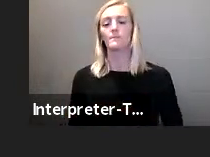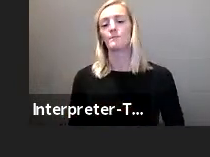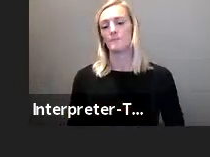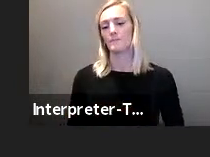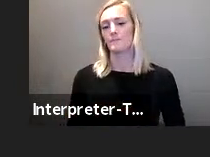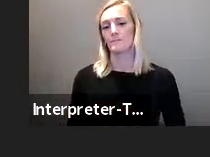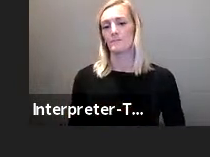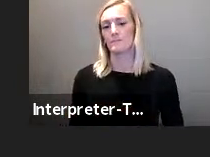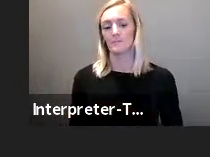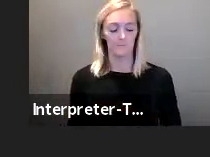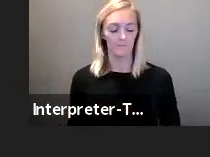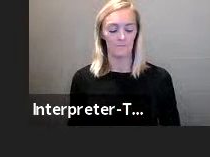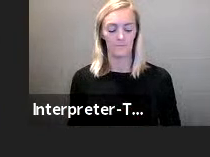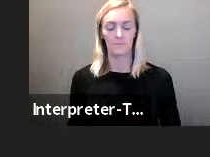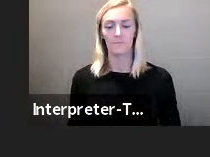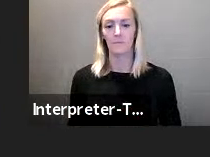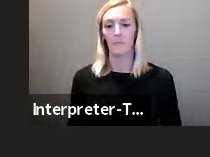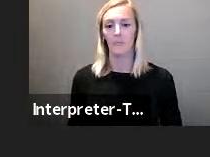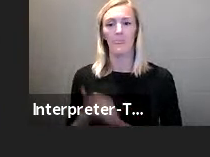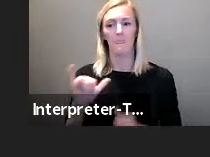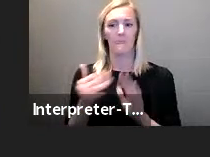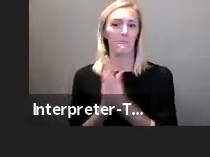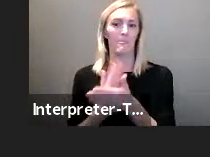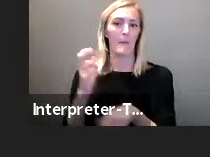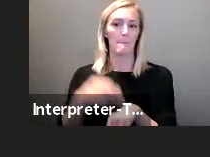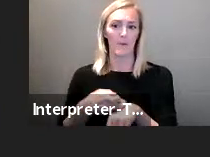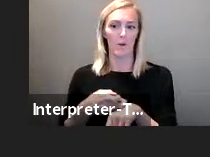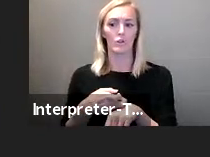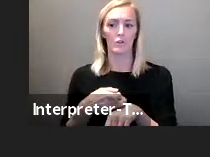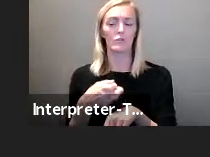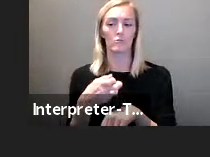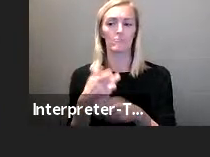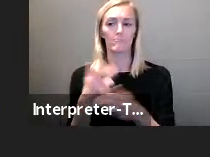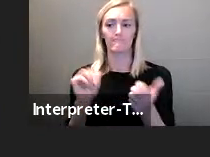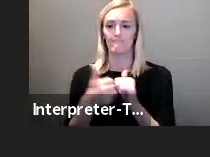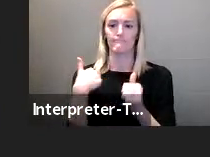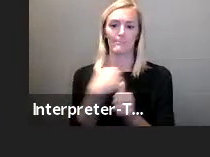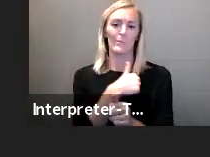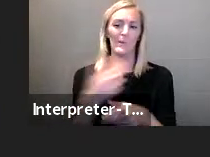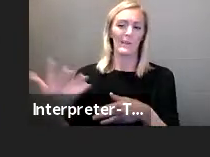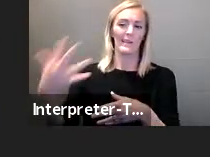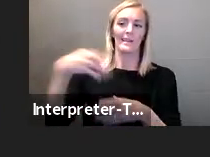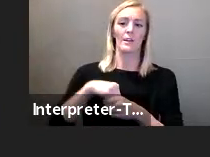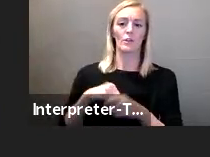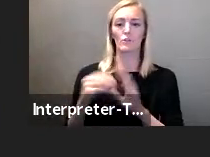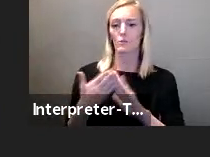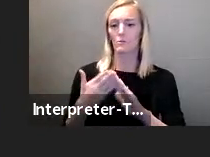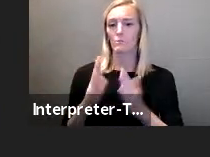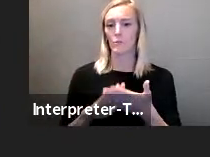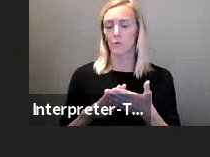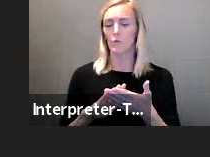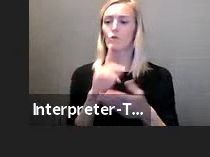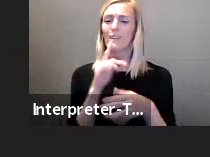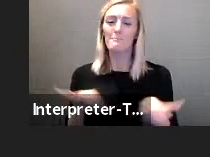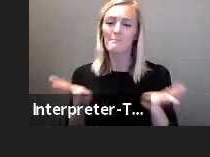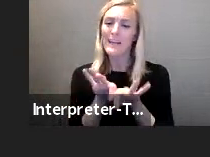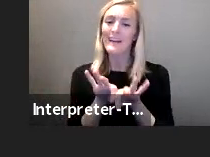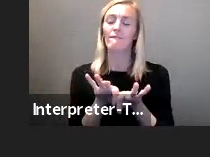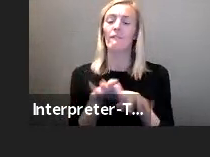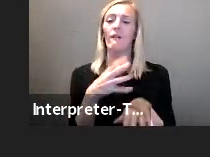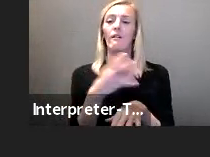on and so forth. It becomes really hard to think about, how do we engage communities in a meaningful and impactful